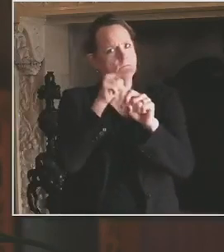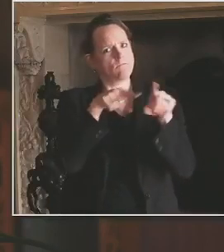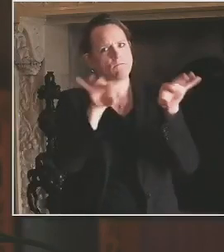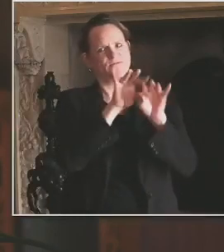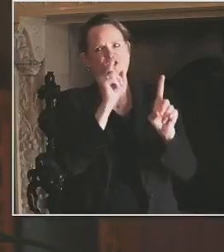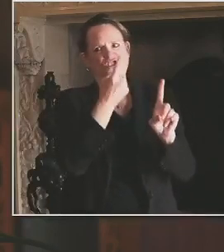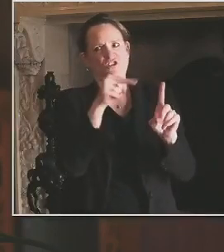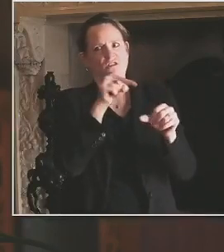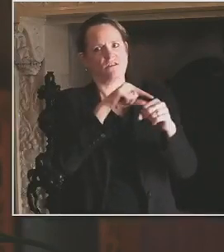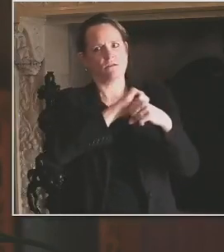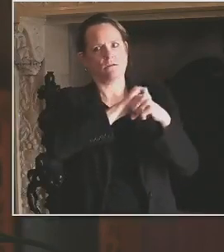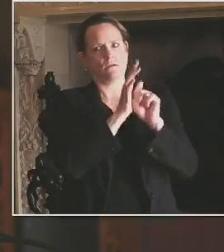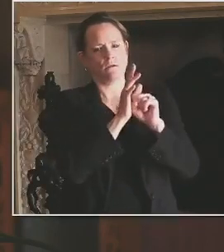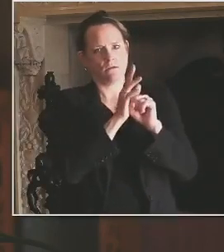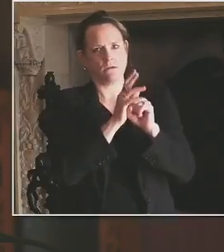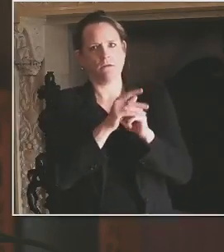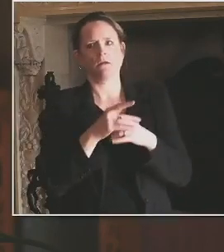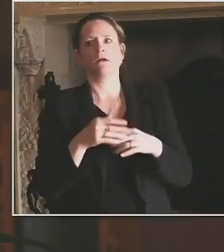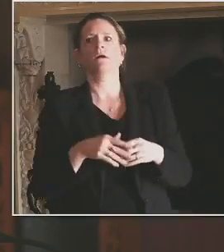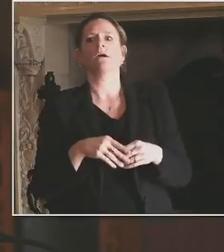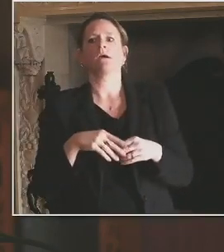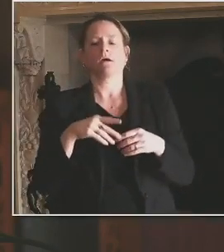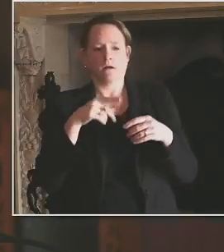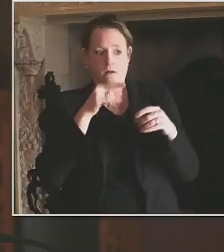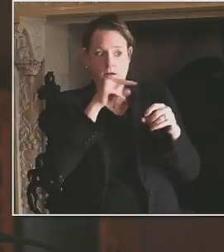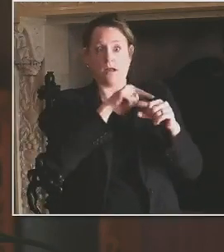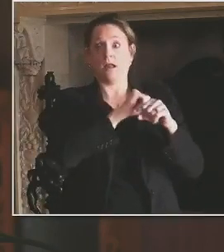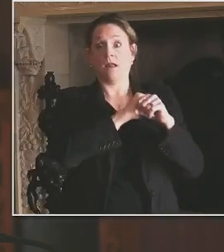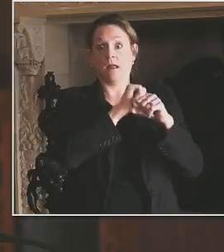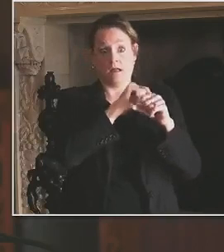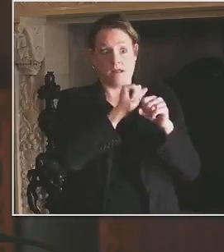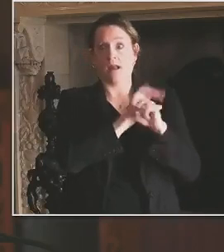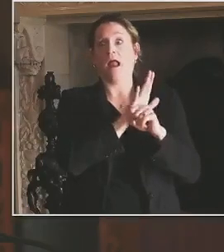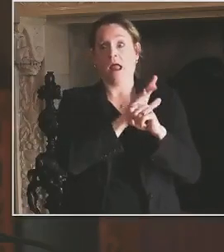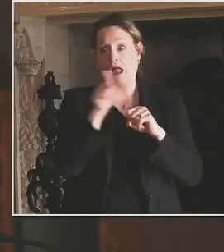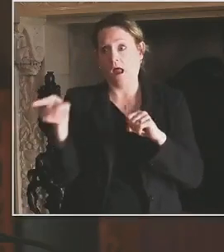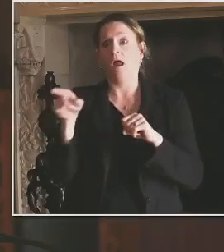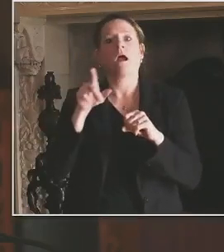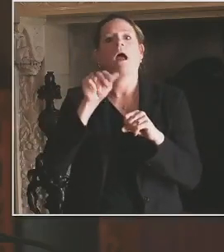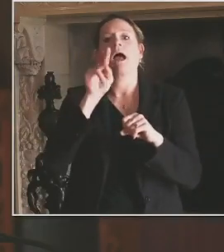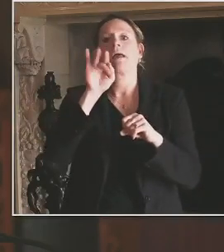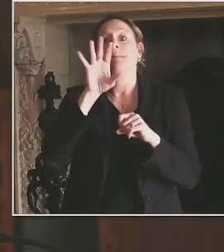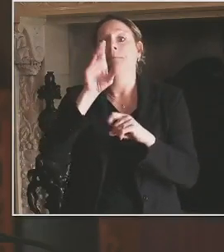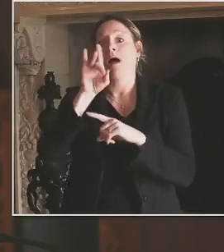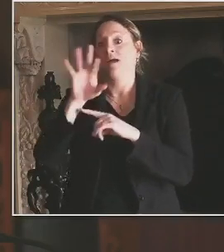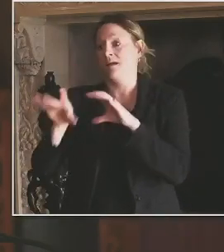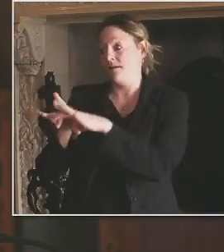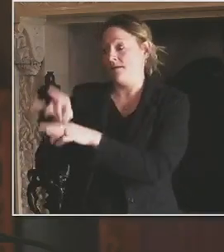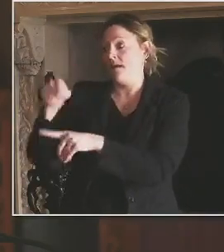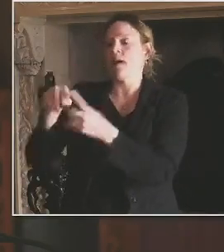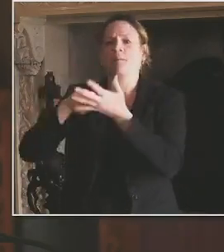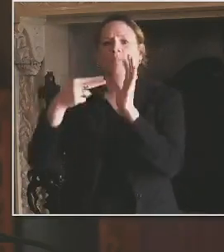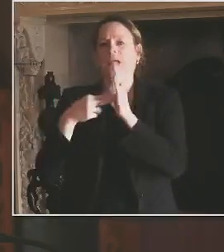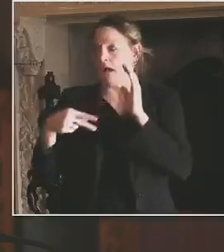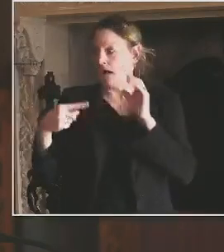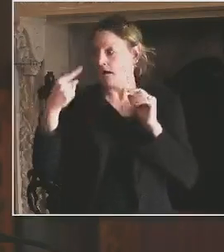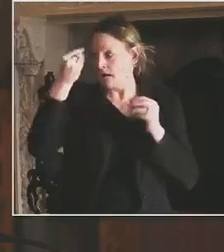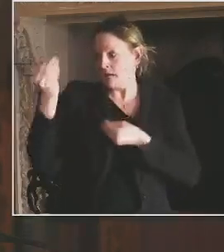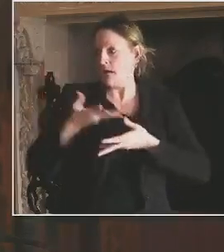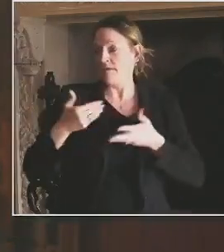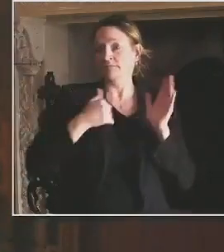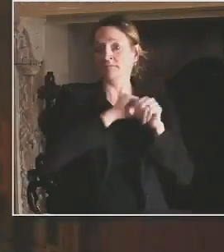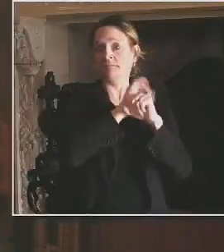have COVID-19, but we are doing some work in the antibody space that I'll let Dr. Westergaard dig into. Yeah, that's right. Our